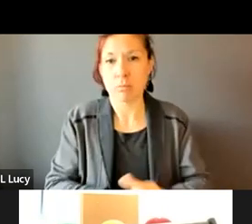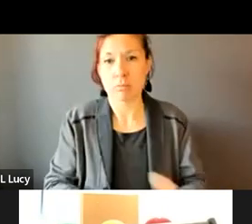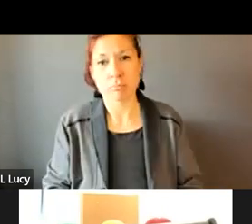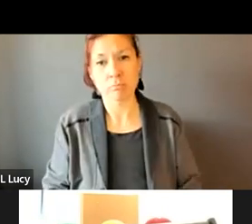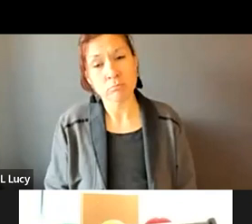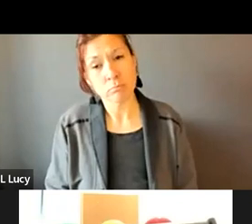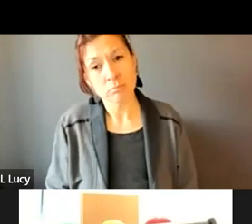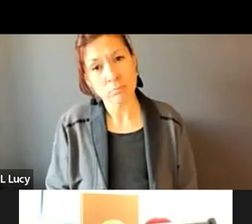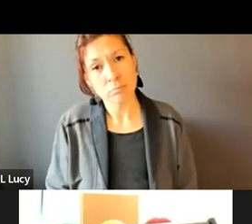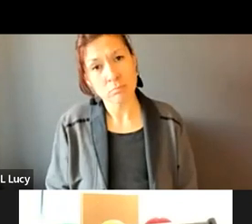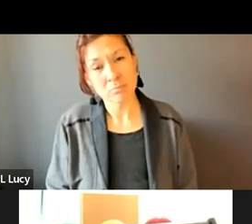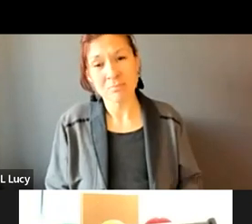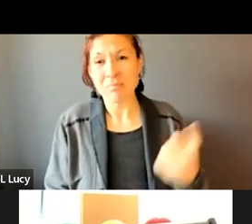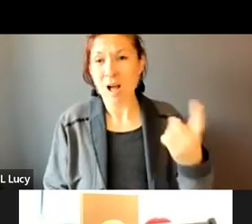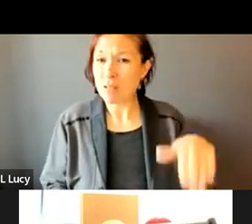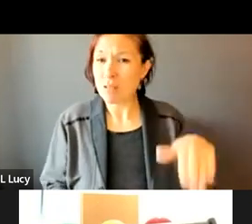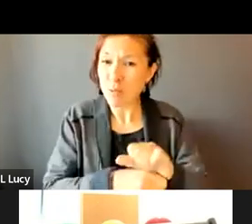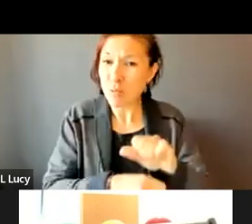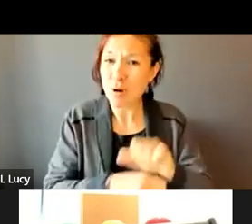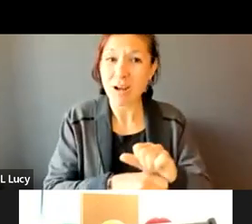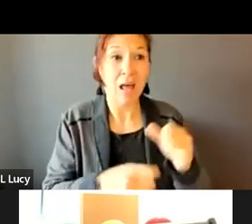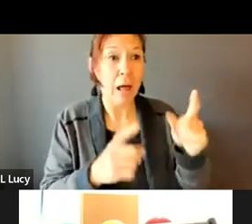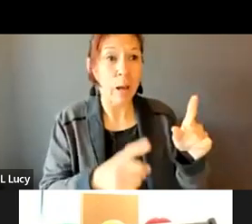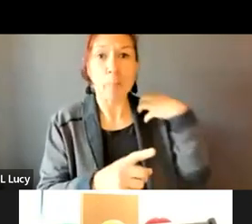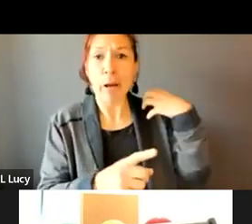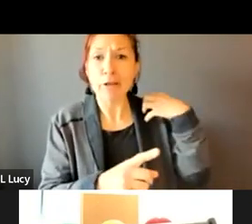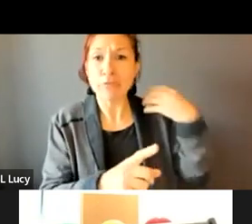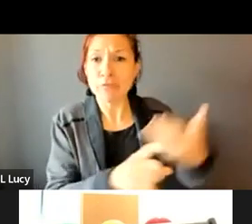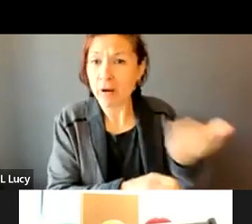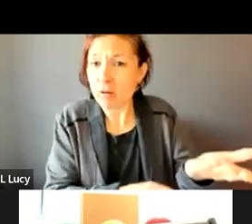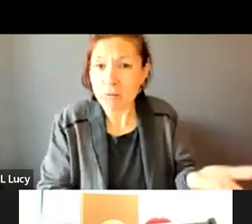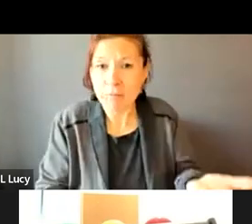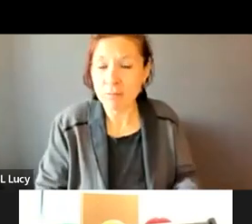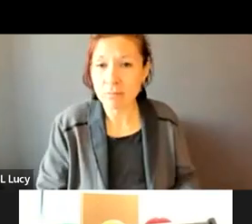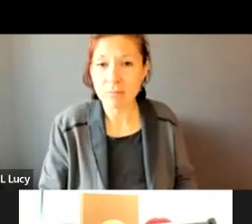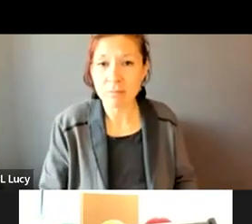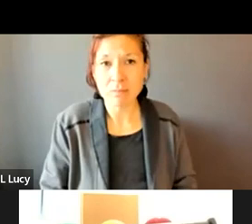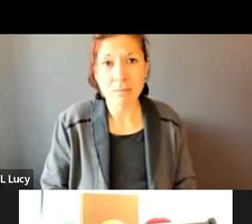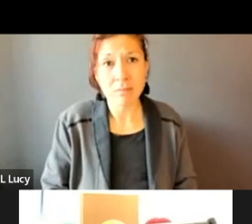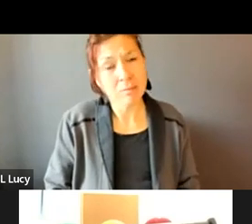and she was always late for work so she was fired yeah